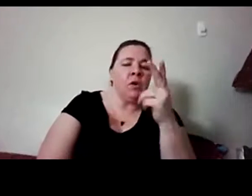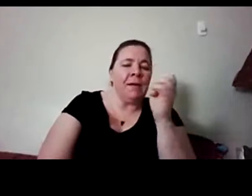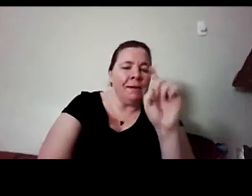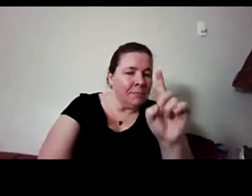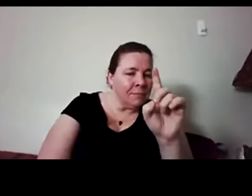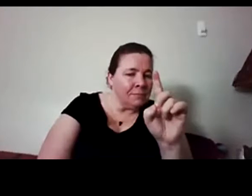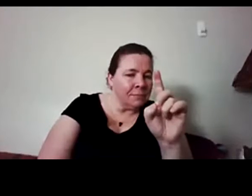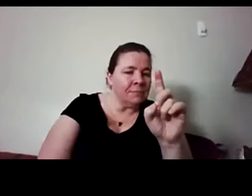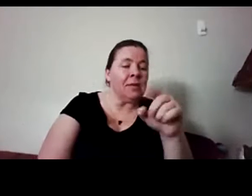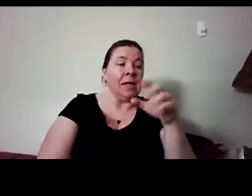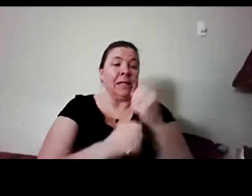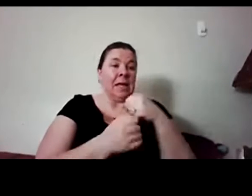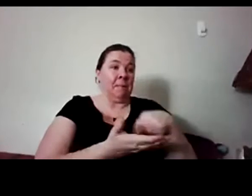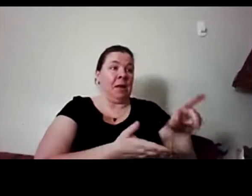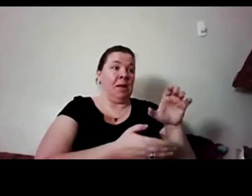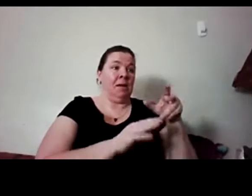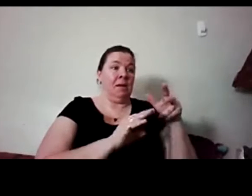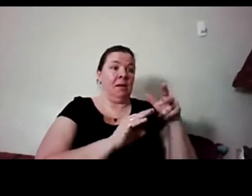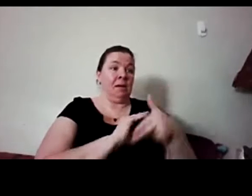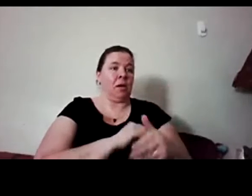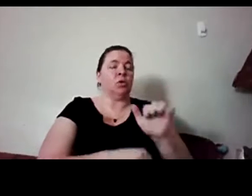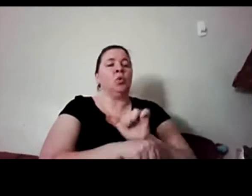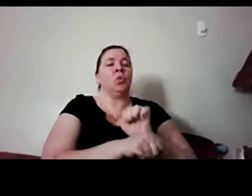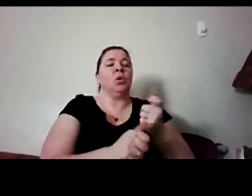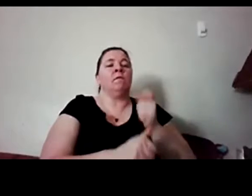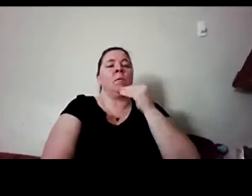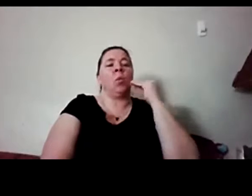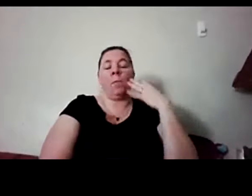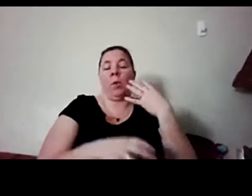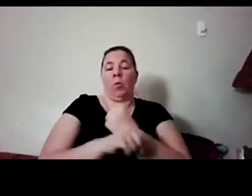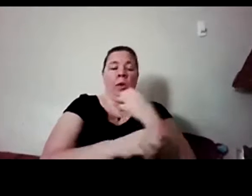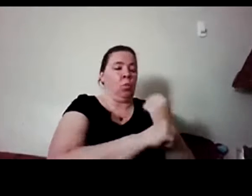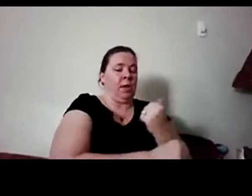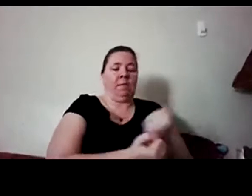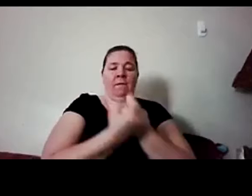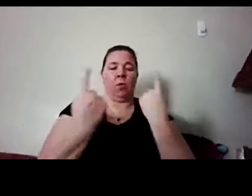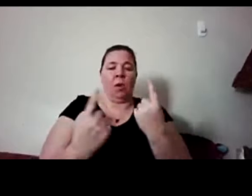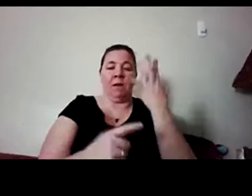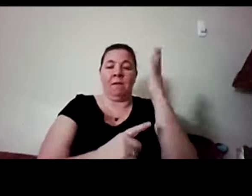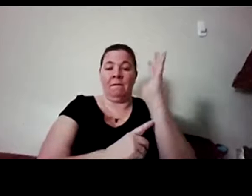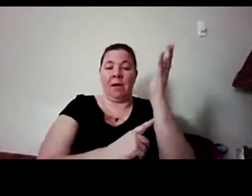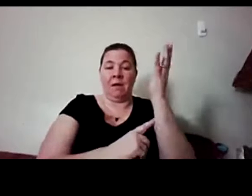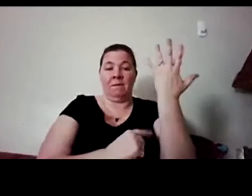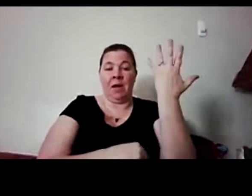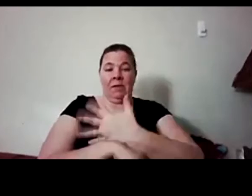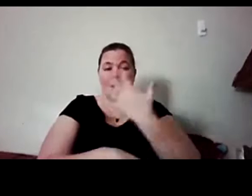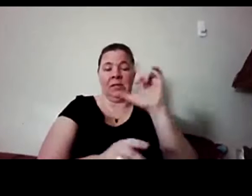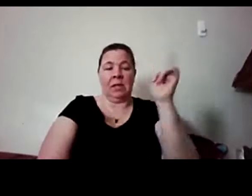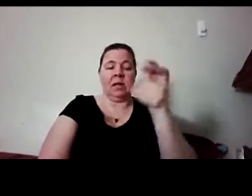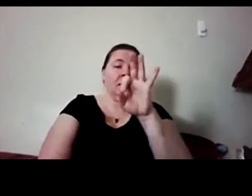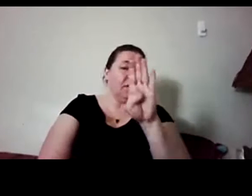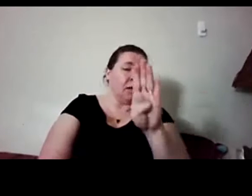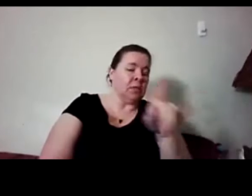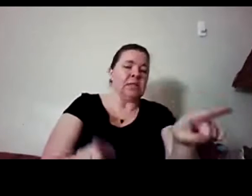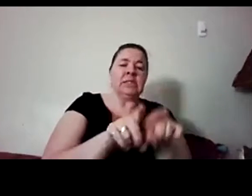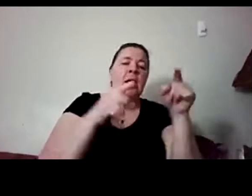cut just to work from home. It's a win-win for everybody. Now, 5 days later, Facebook came out, made the